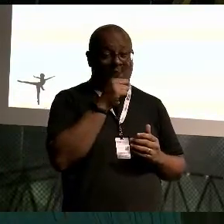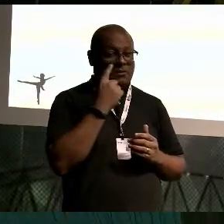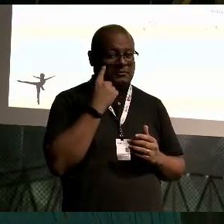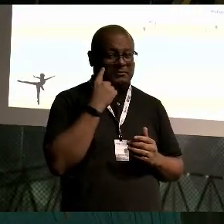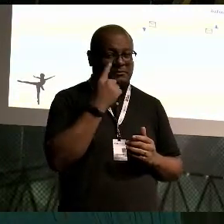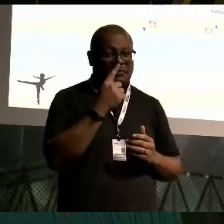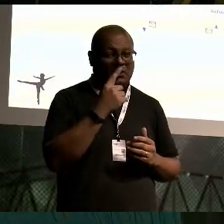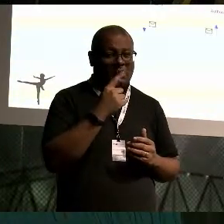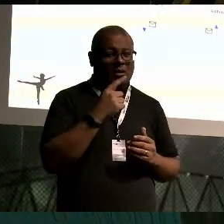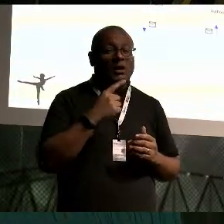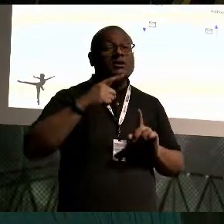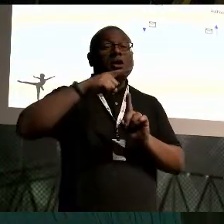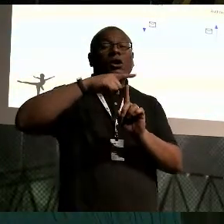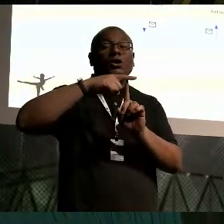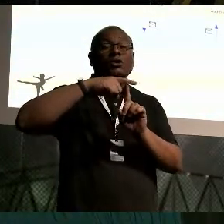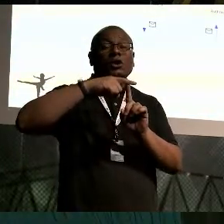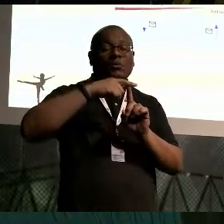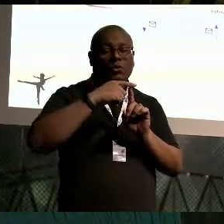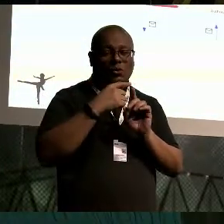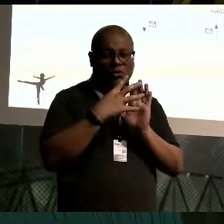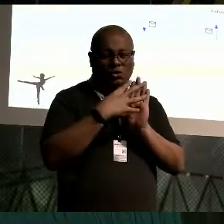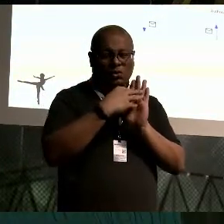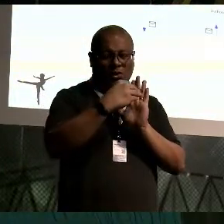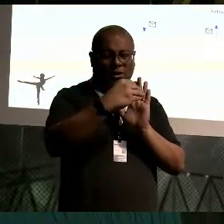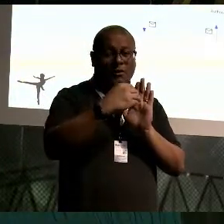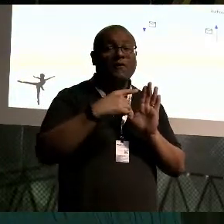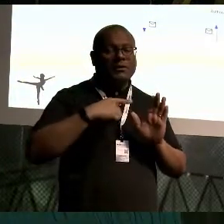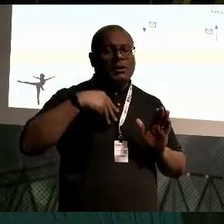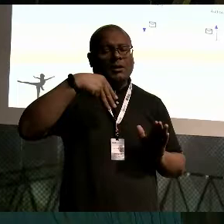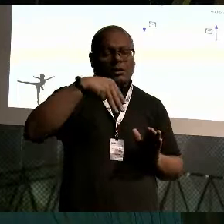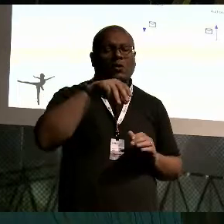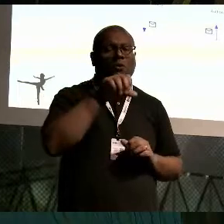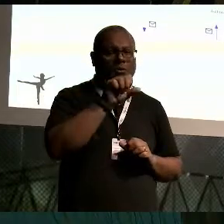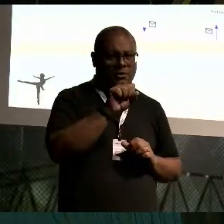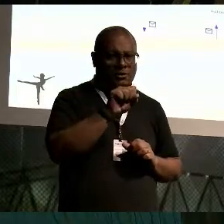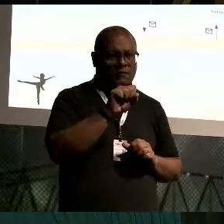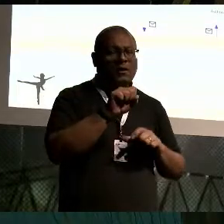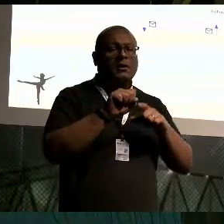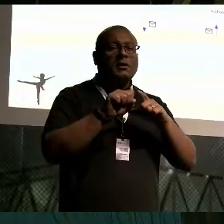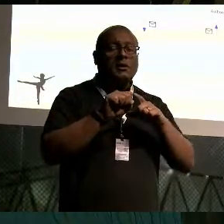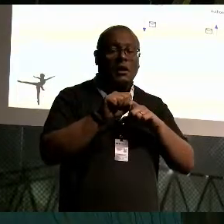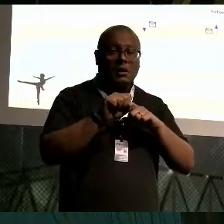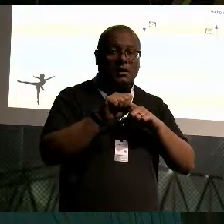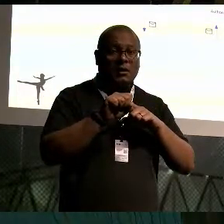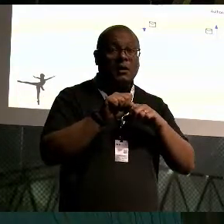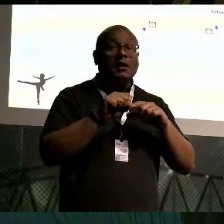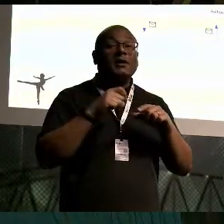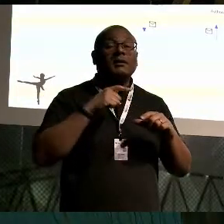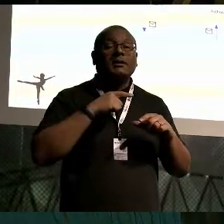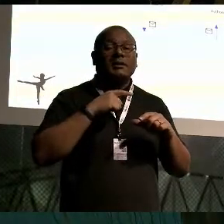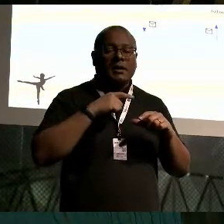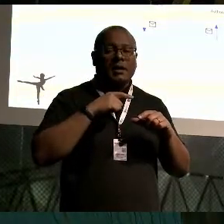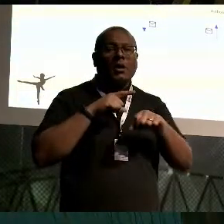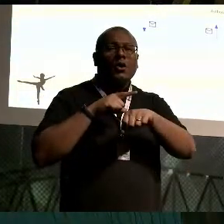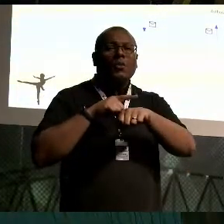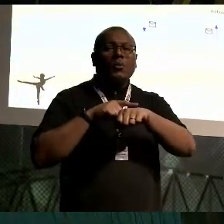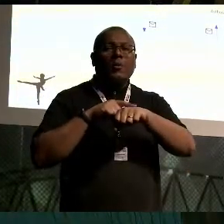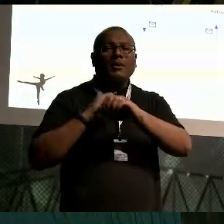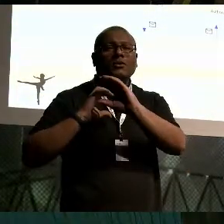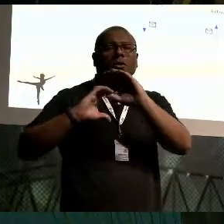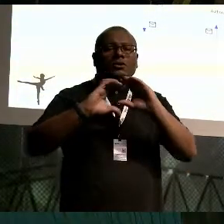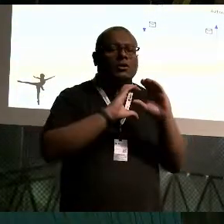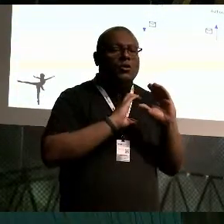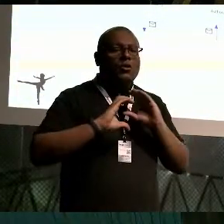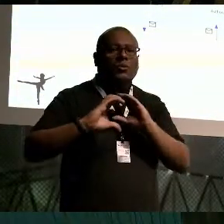this model, you still have your services, but instead of your services calling each other directly, they communicate